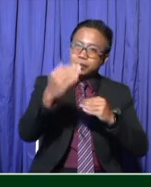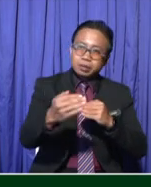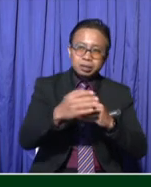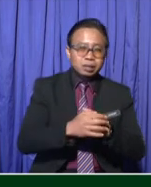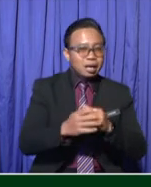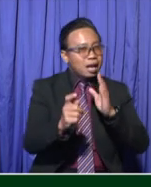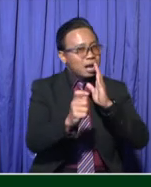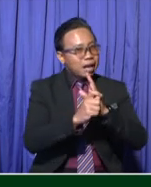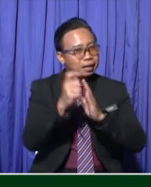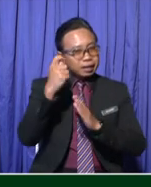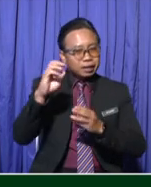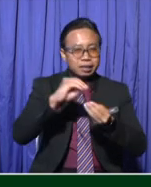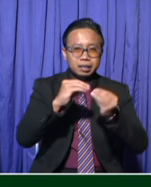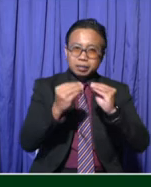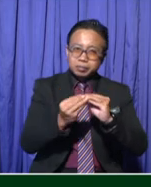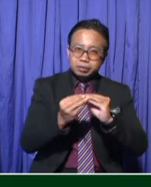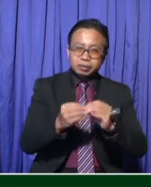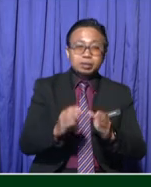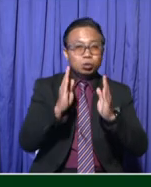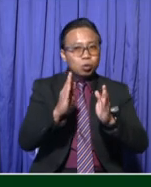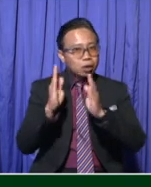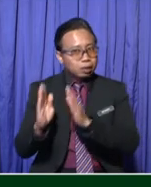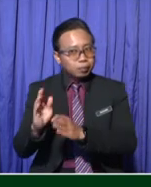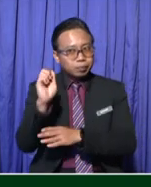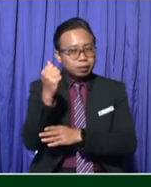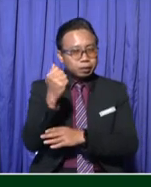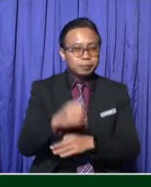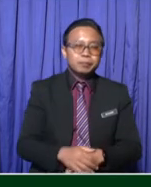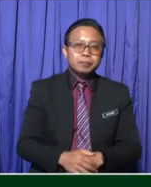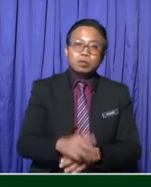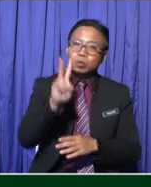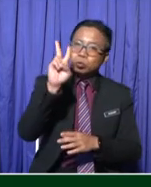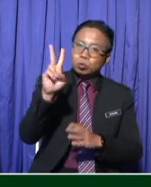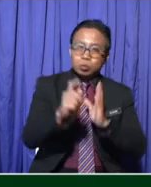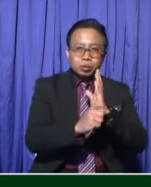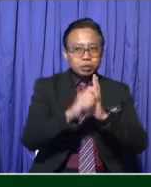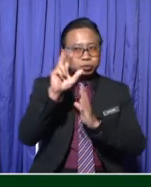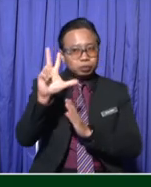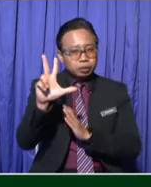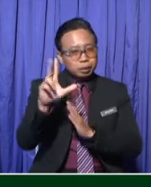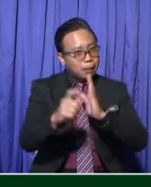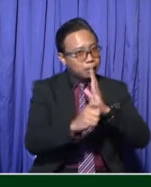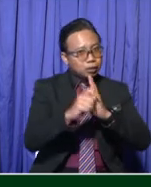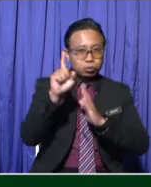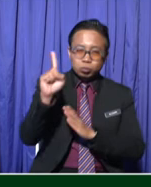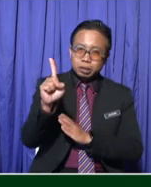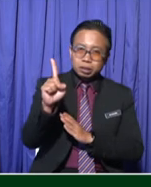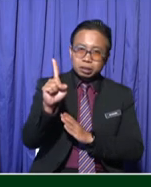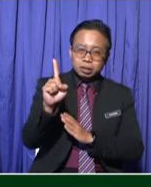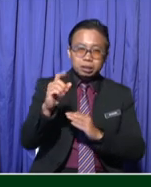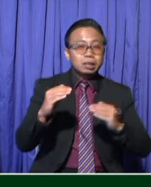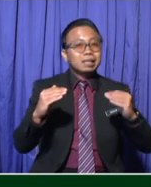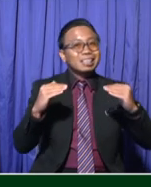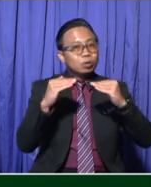numbers in the column tens. 2 plus 3 plus 1